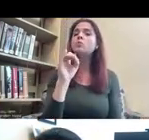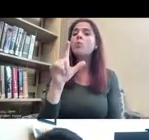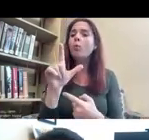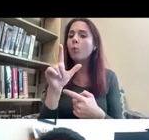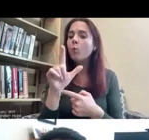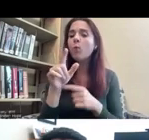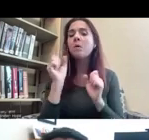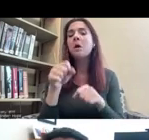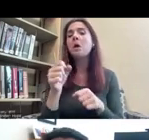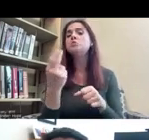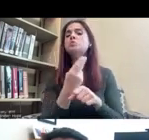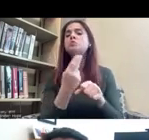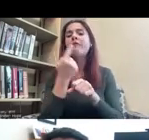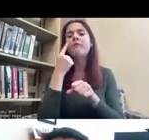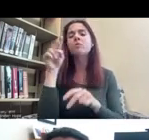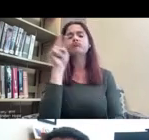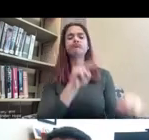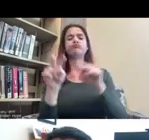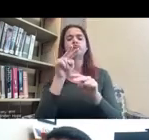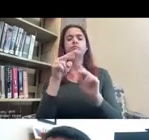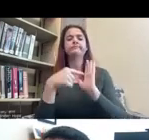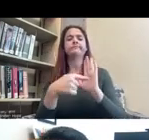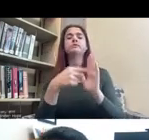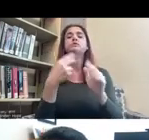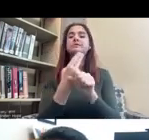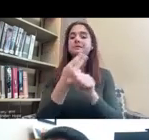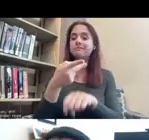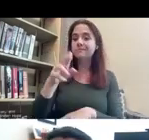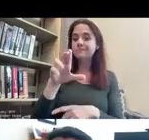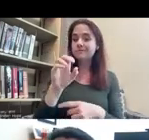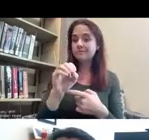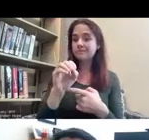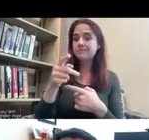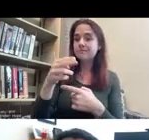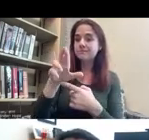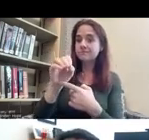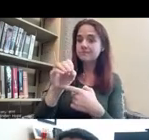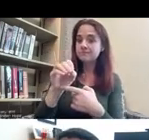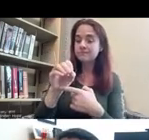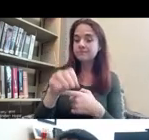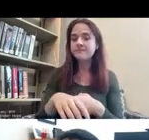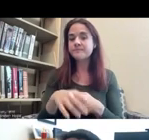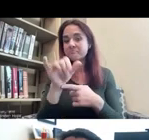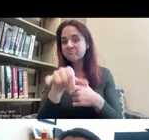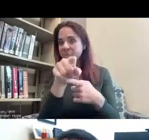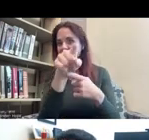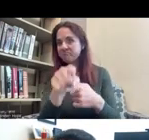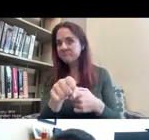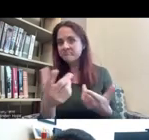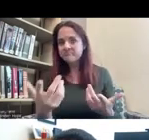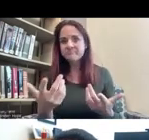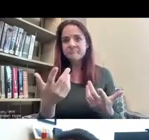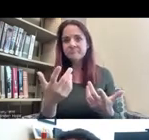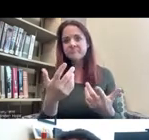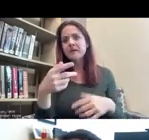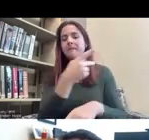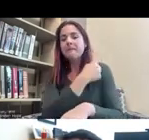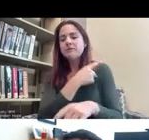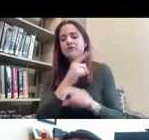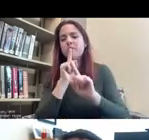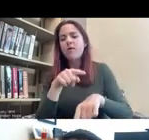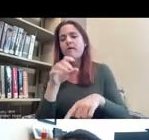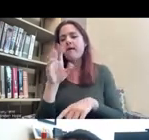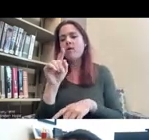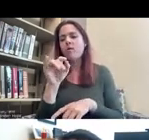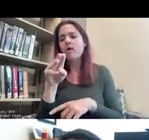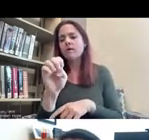monitor symptoms is using patient report outcomes. And so, this is basically, or PROs, as I'll say, this